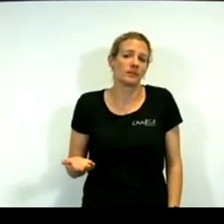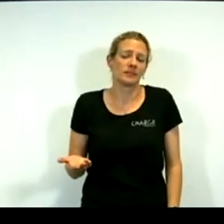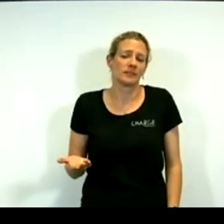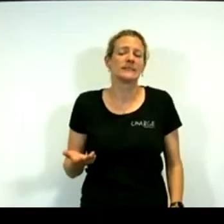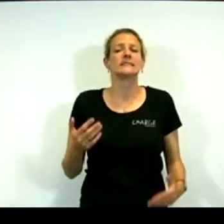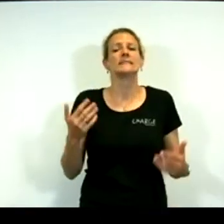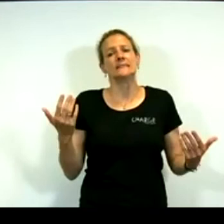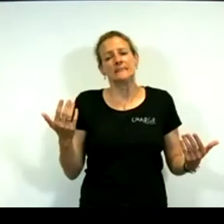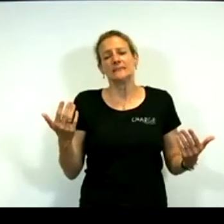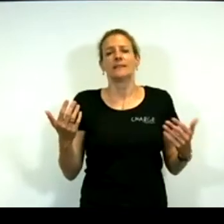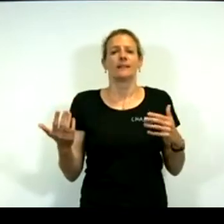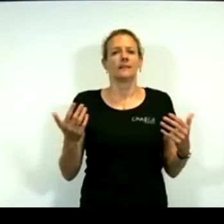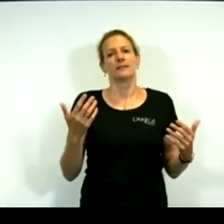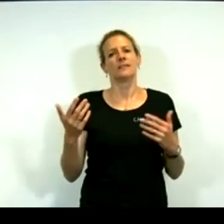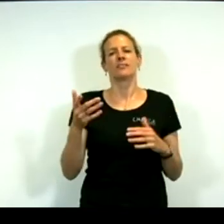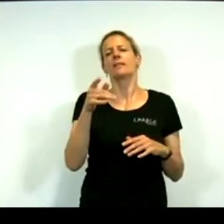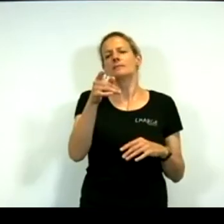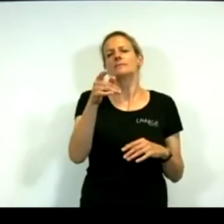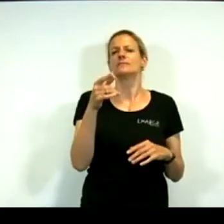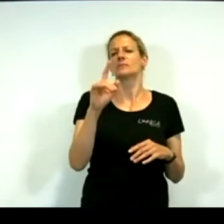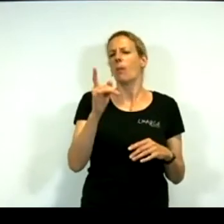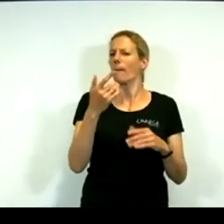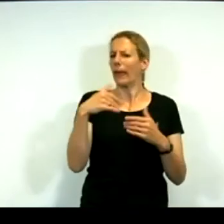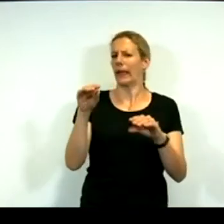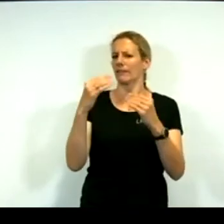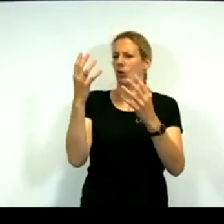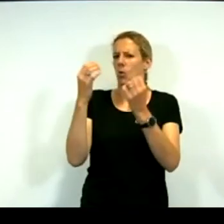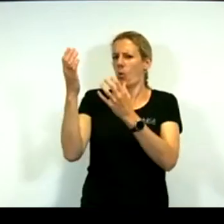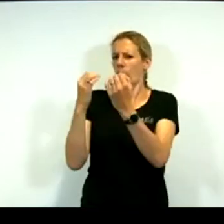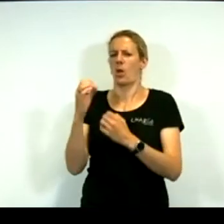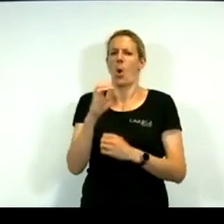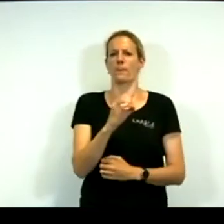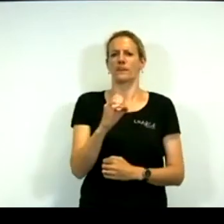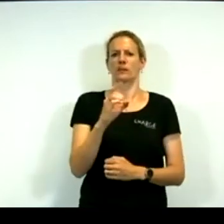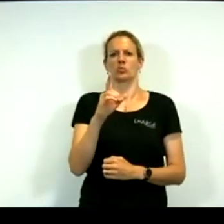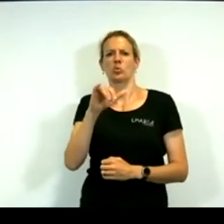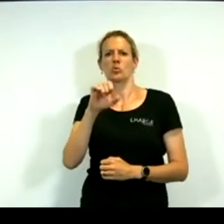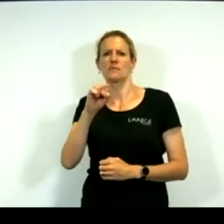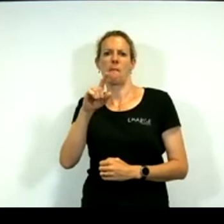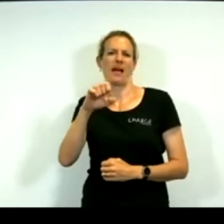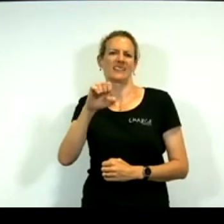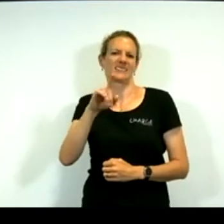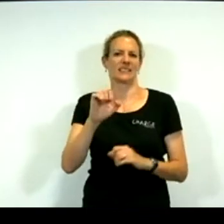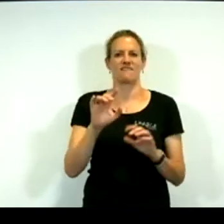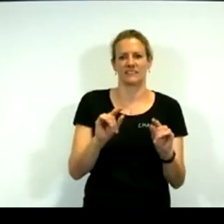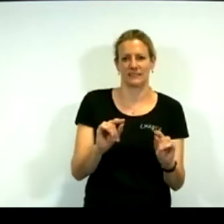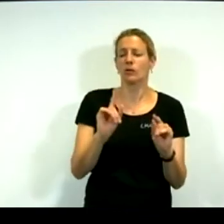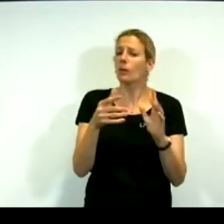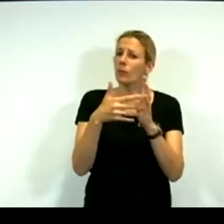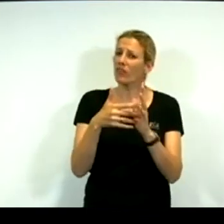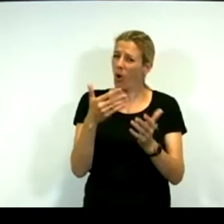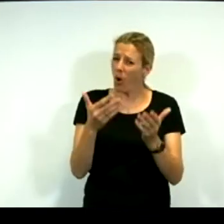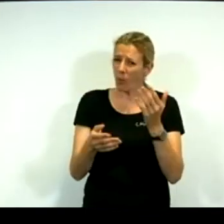nerve hyperplasia or dysplasia to see if that really is what it